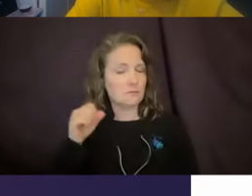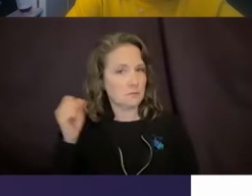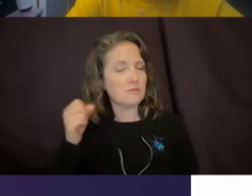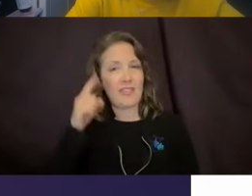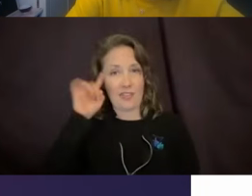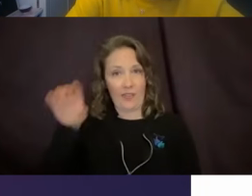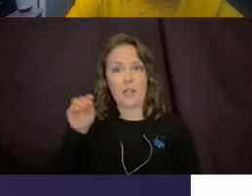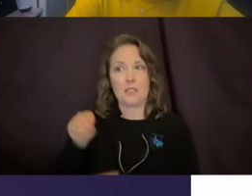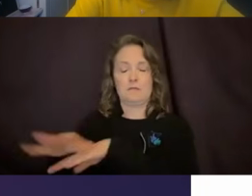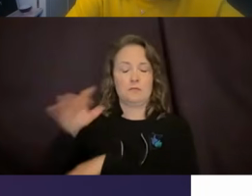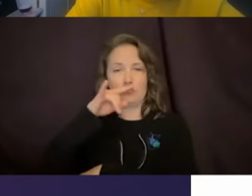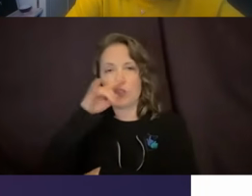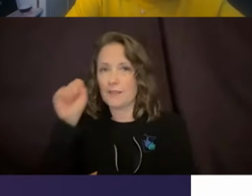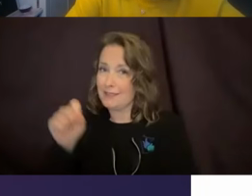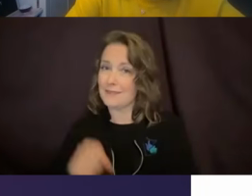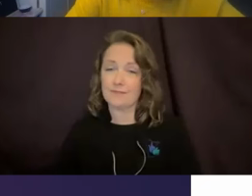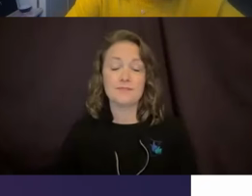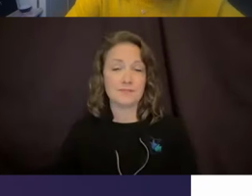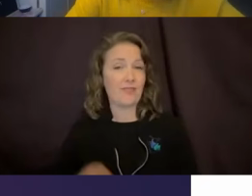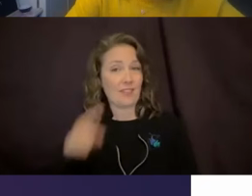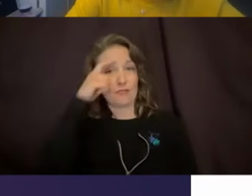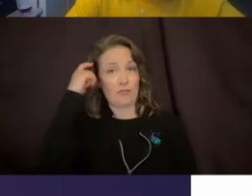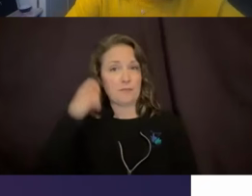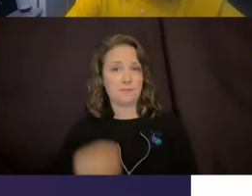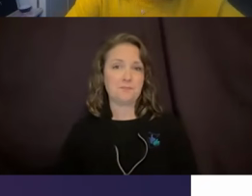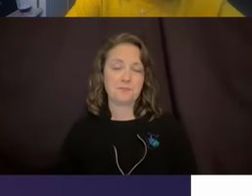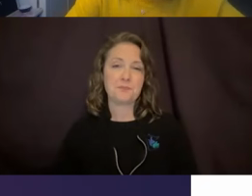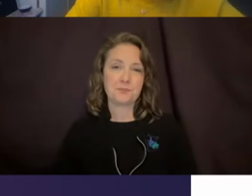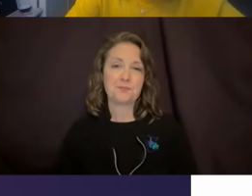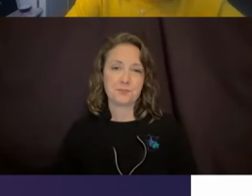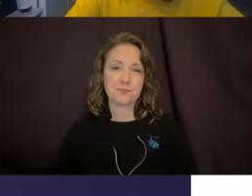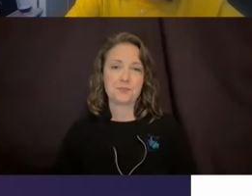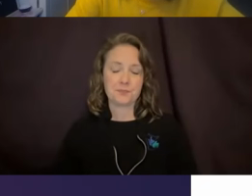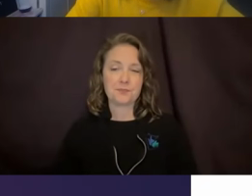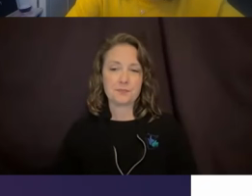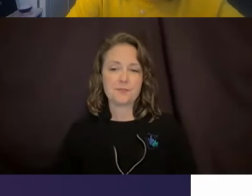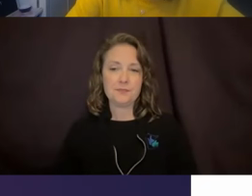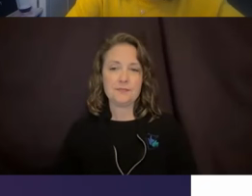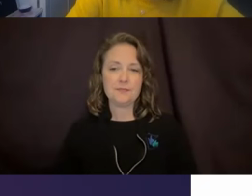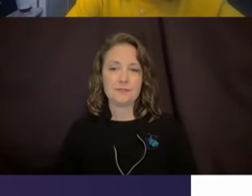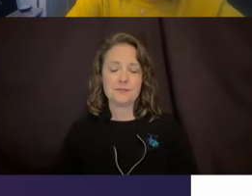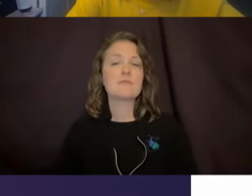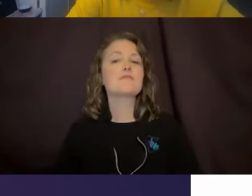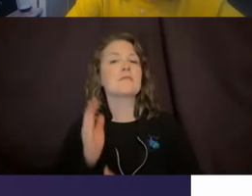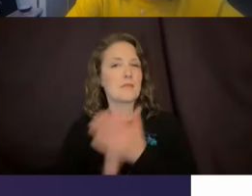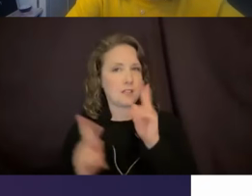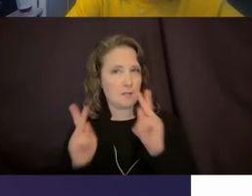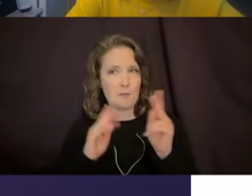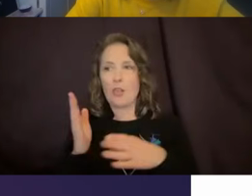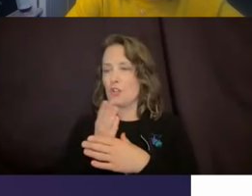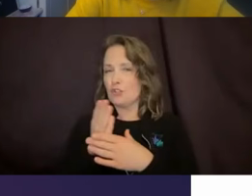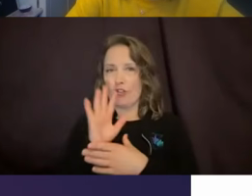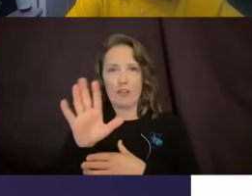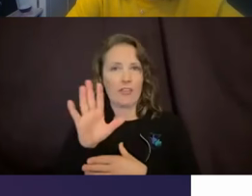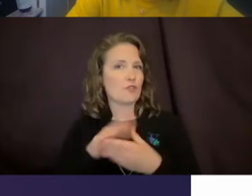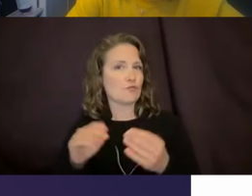on the child and everything as well too. Um, yeah, some people are sharing some of their stories in the